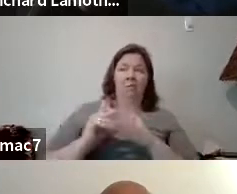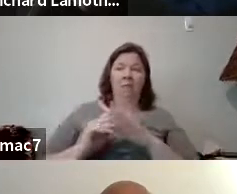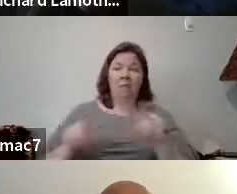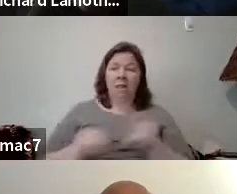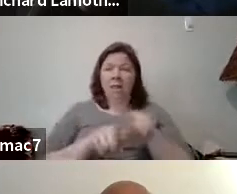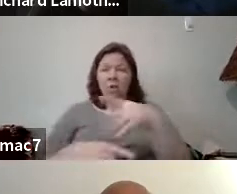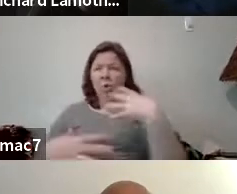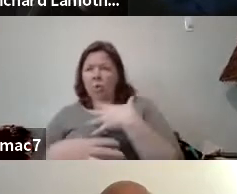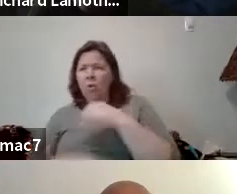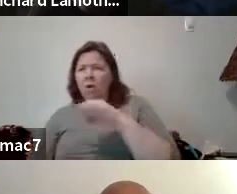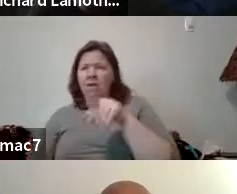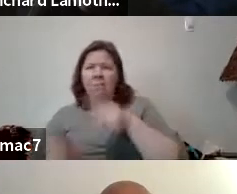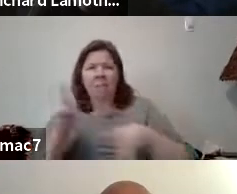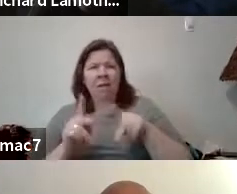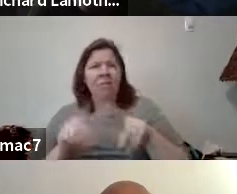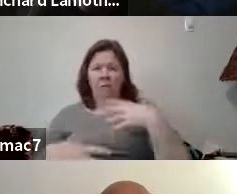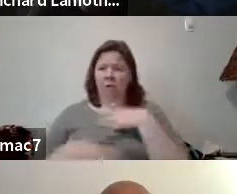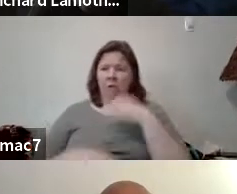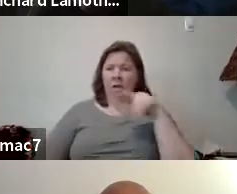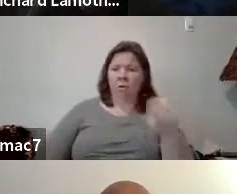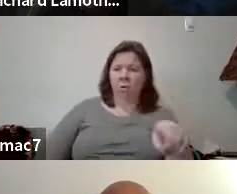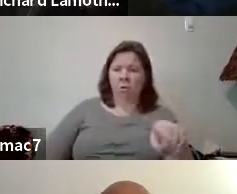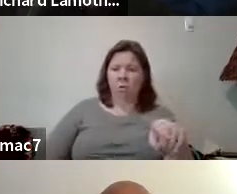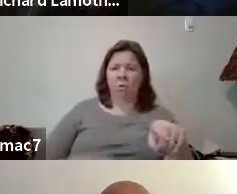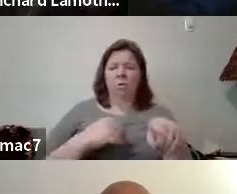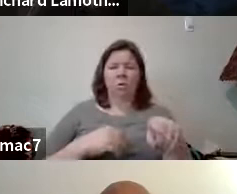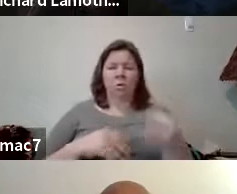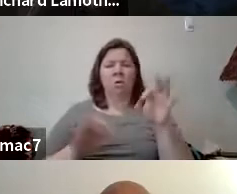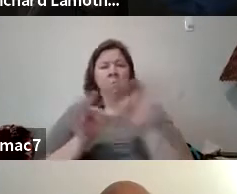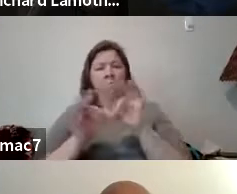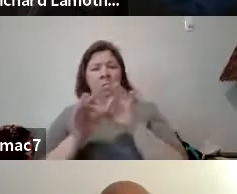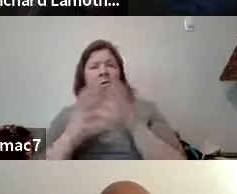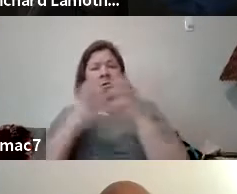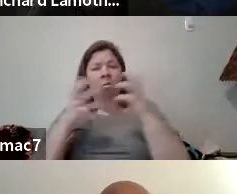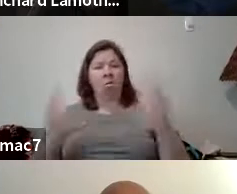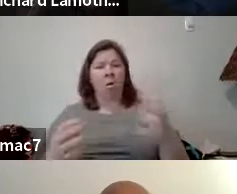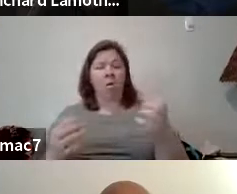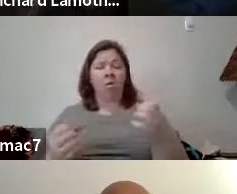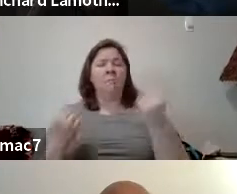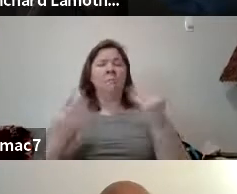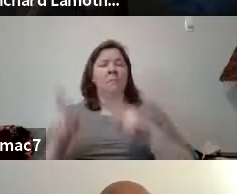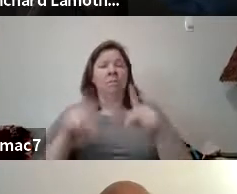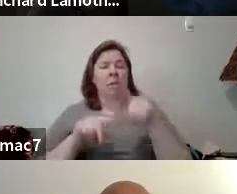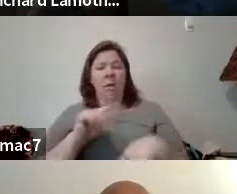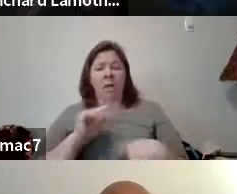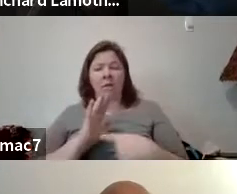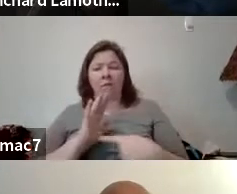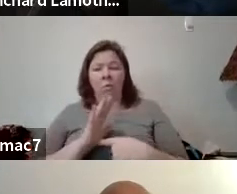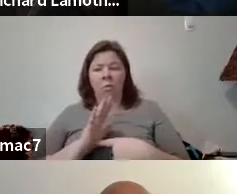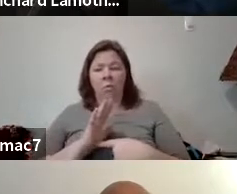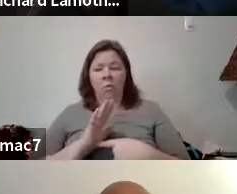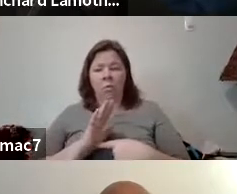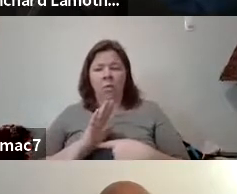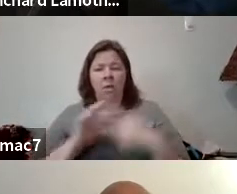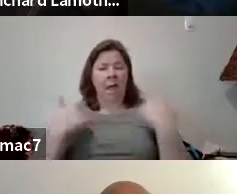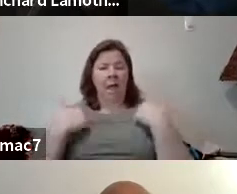of the dentist, they're afraid of you. Because they know it costs a lot and they know some people can't afford it. And so they have a fear. And so I always